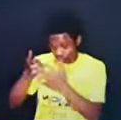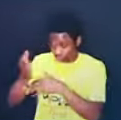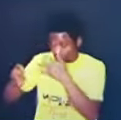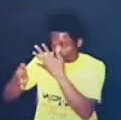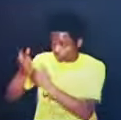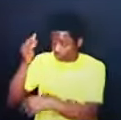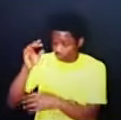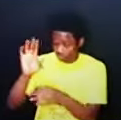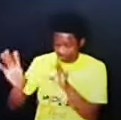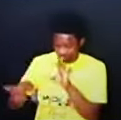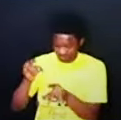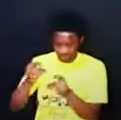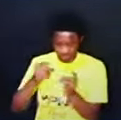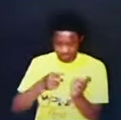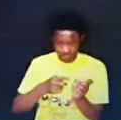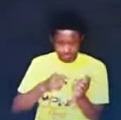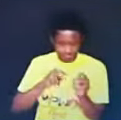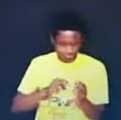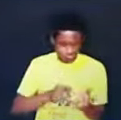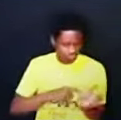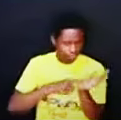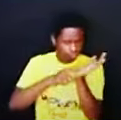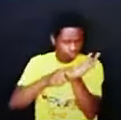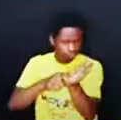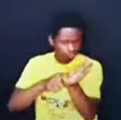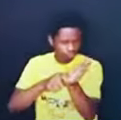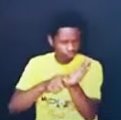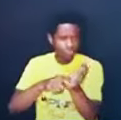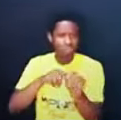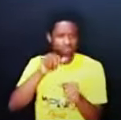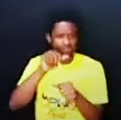God's holy apostles and prophets.